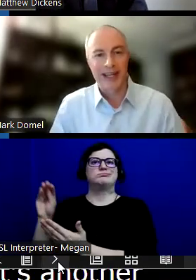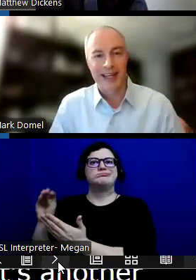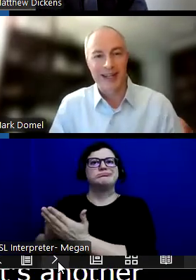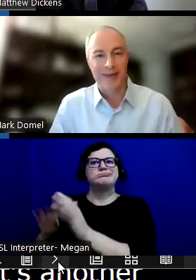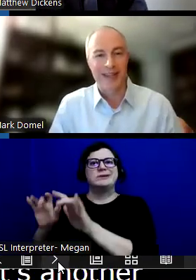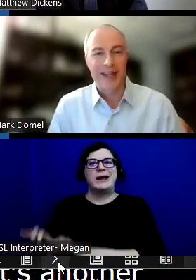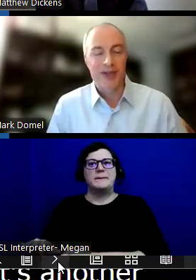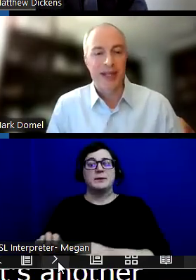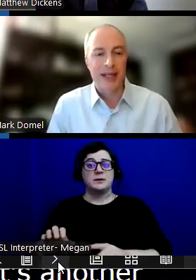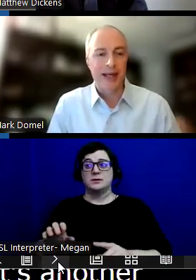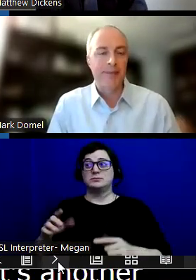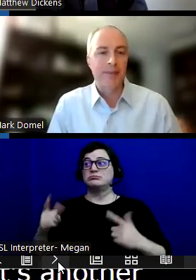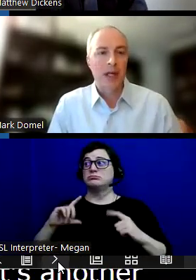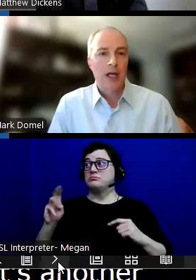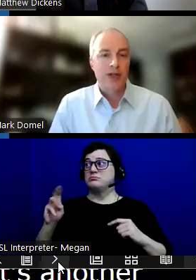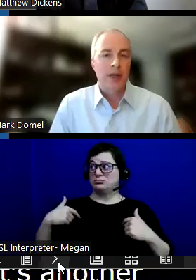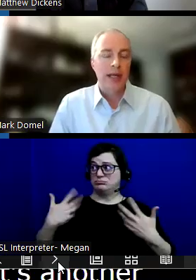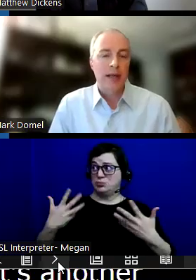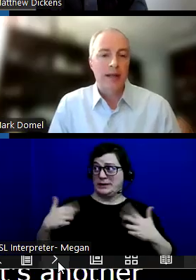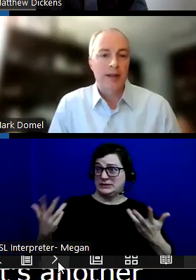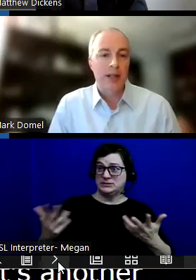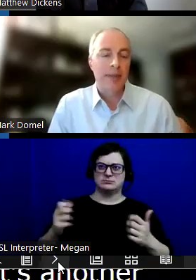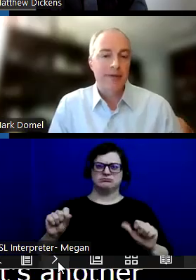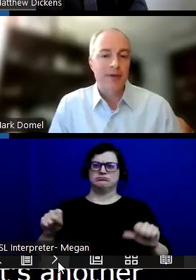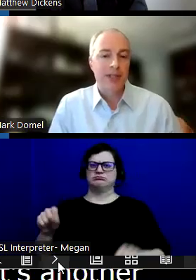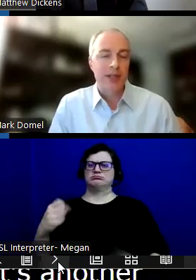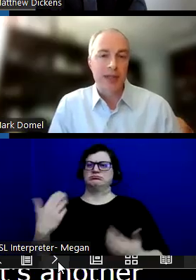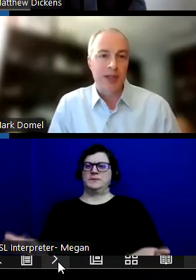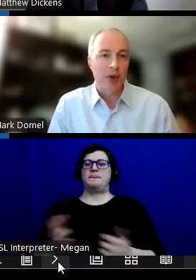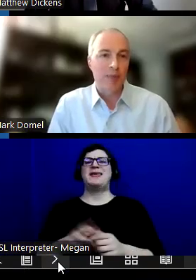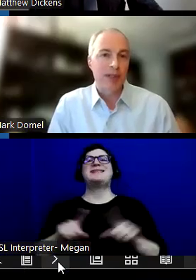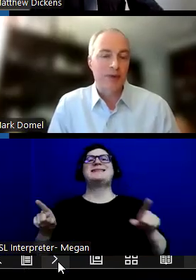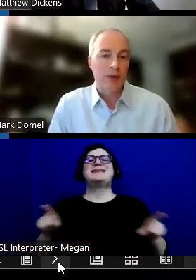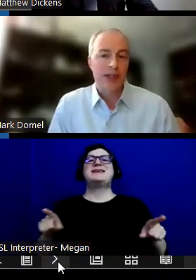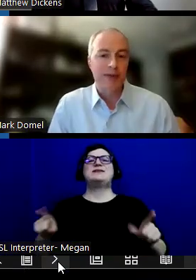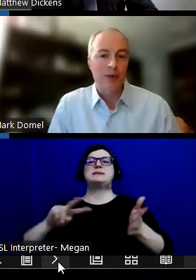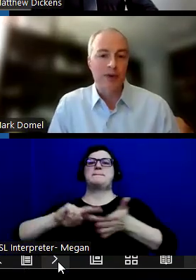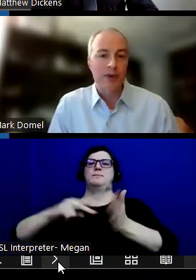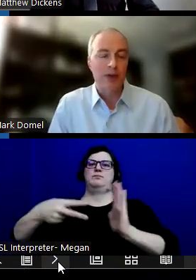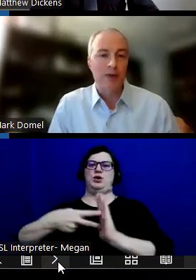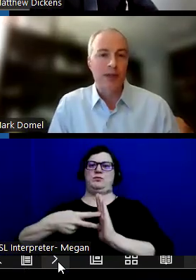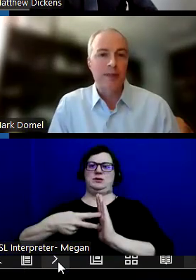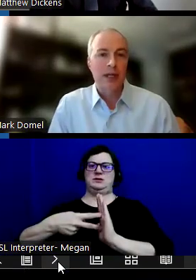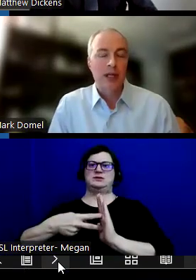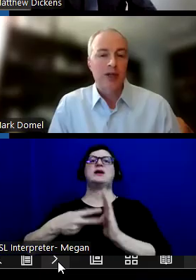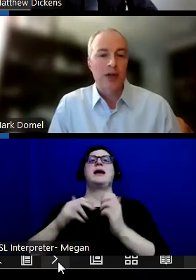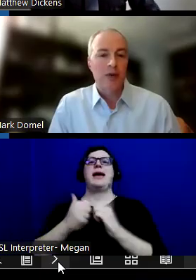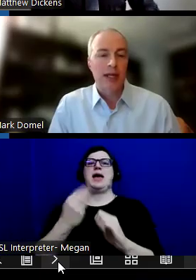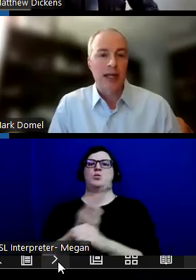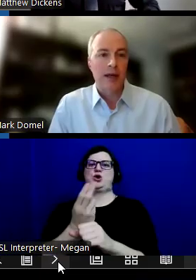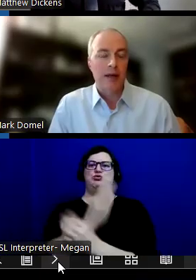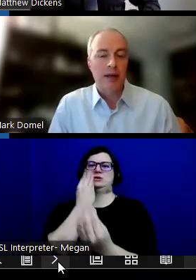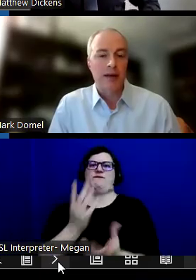You want me to handle that one? So Yes, sir. So the big difference is the purpose for which the forms are used.